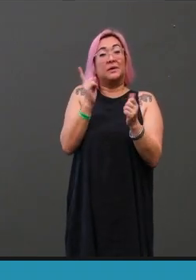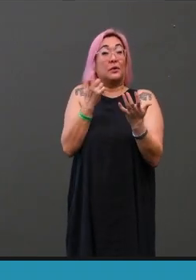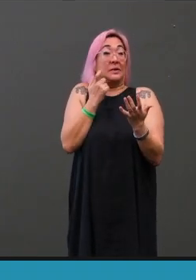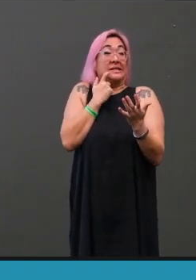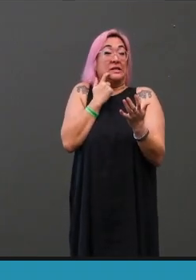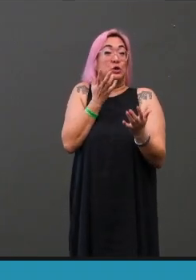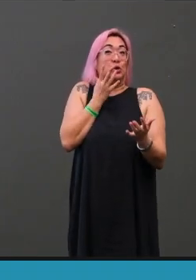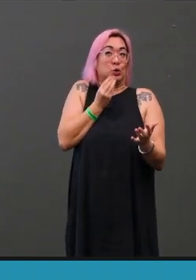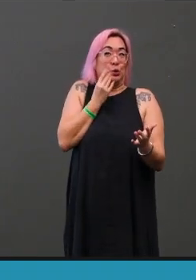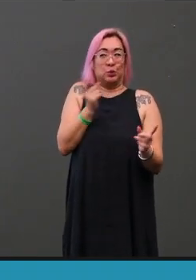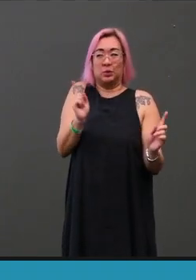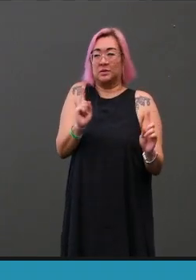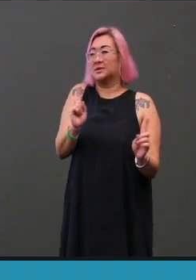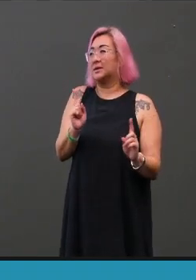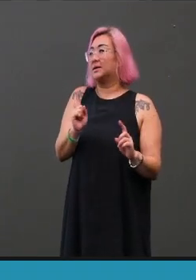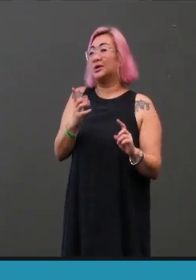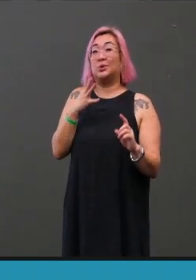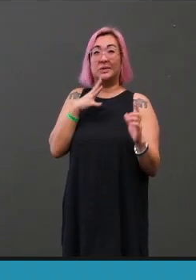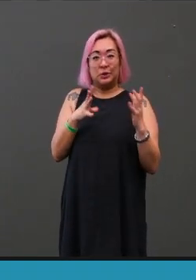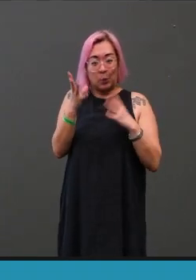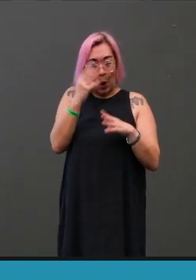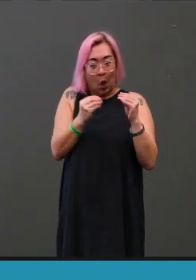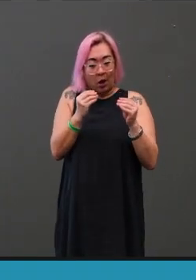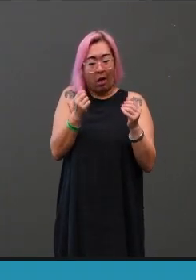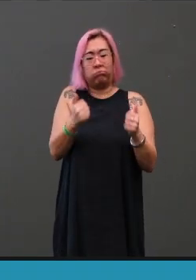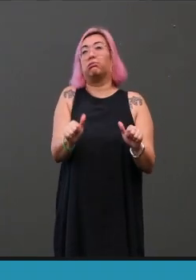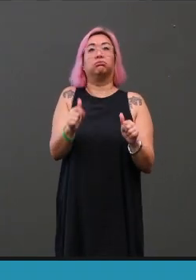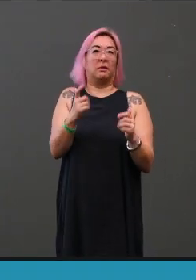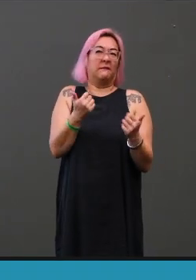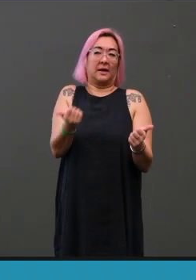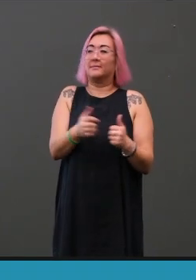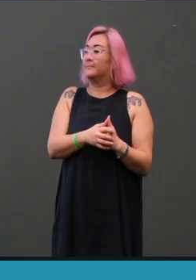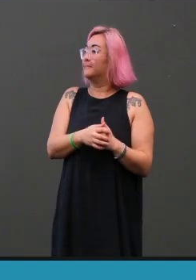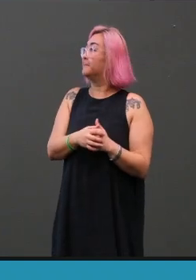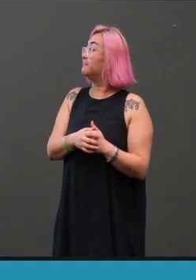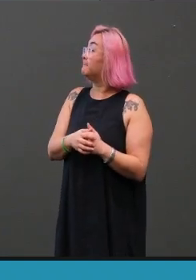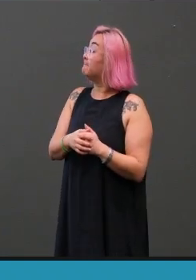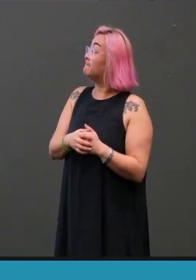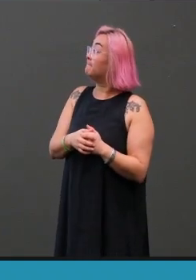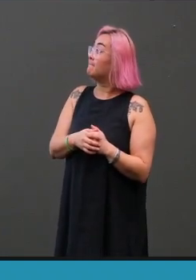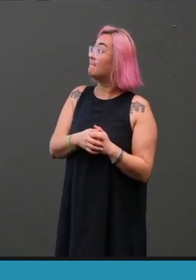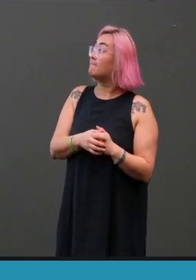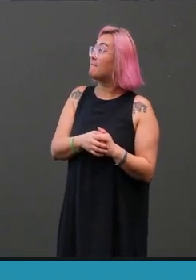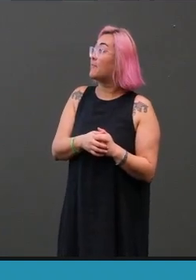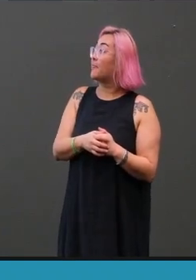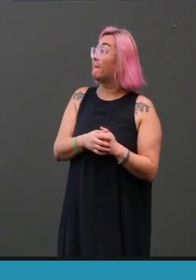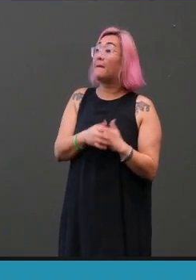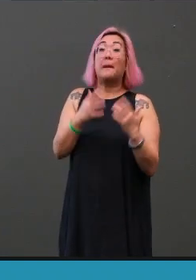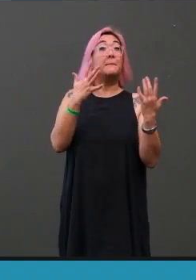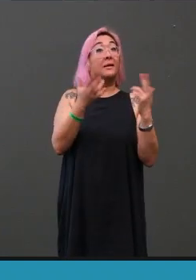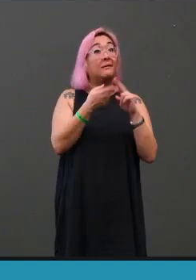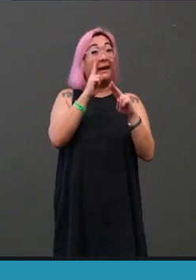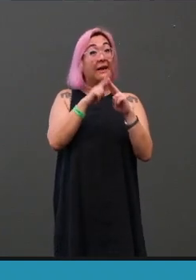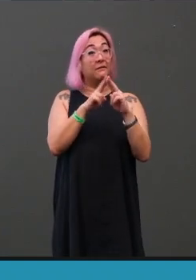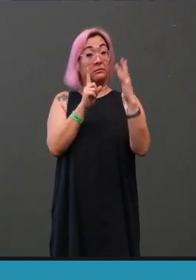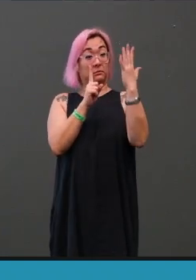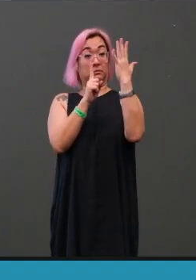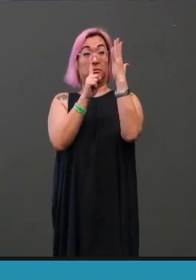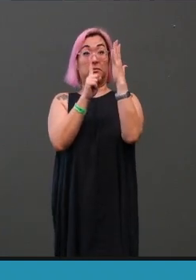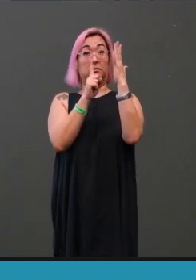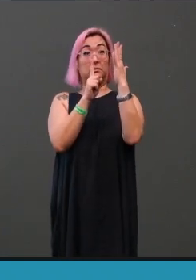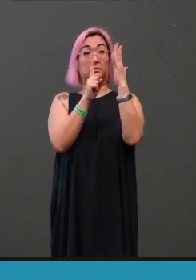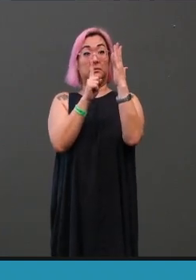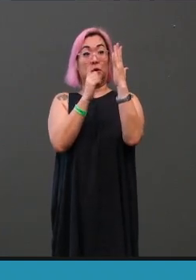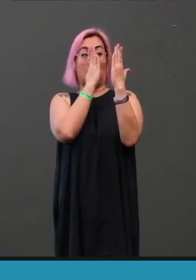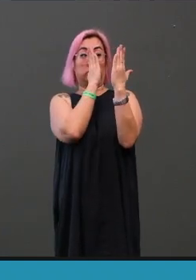to learn it and it's fine. And if you want to have windows at an angle though, and not 90 degrees to the camera, things